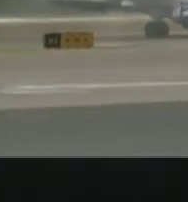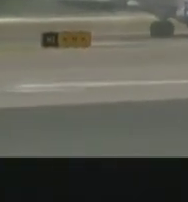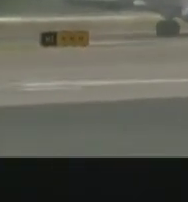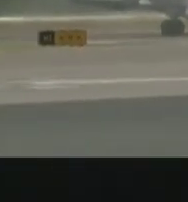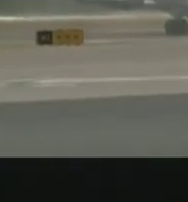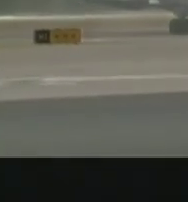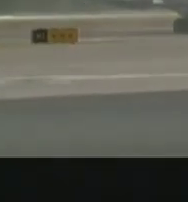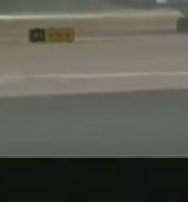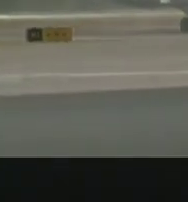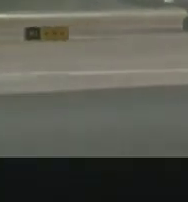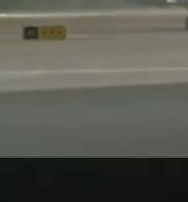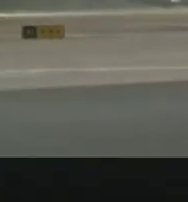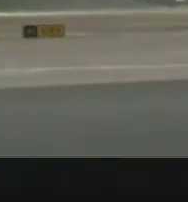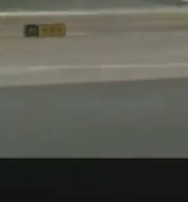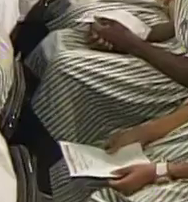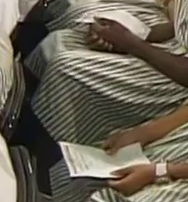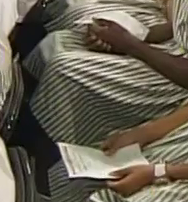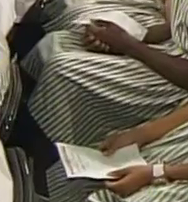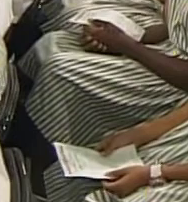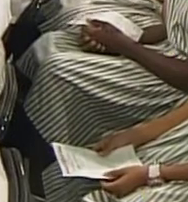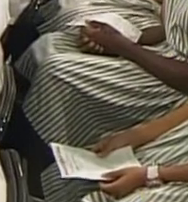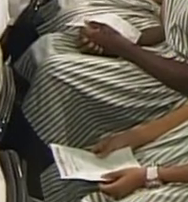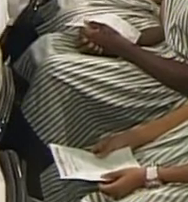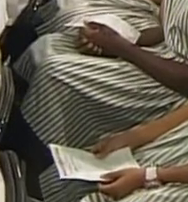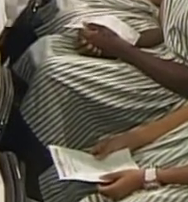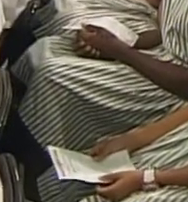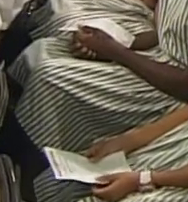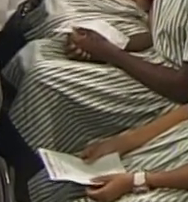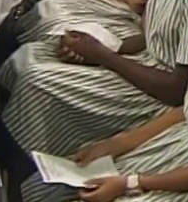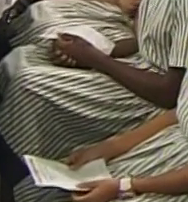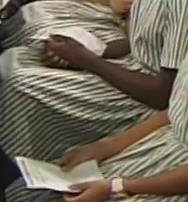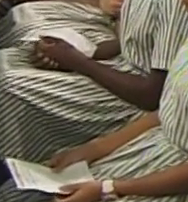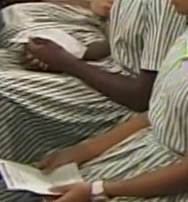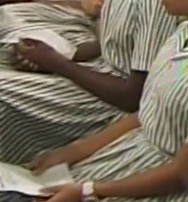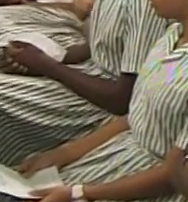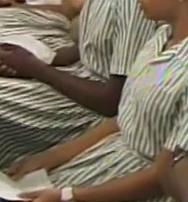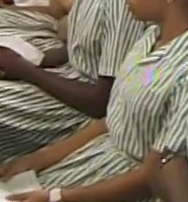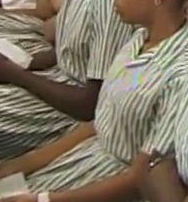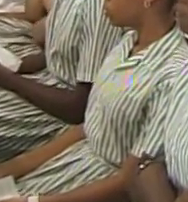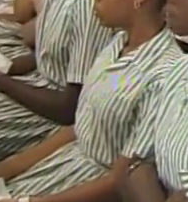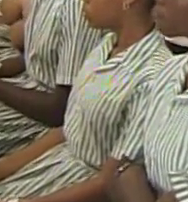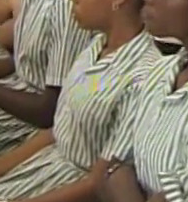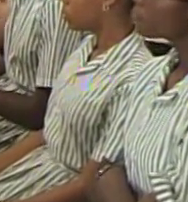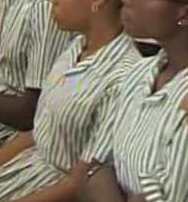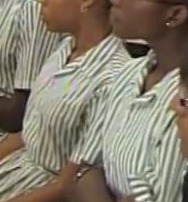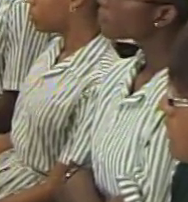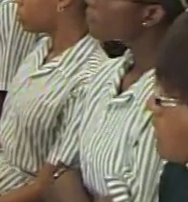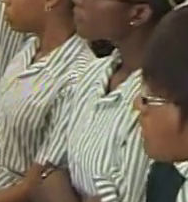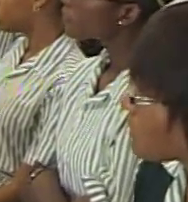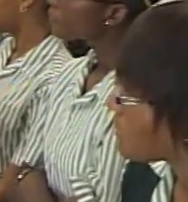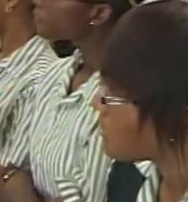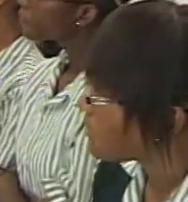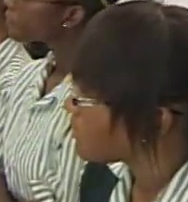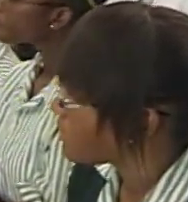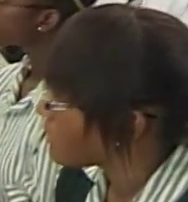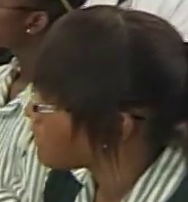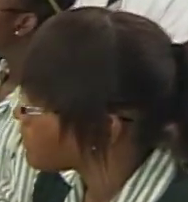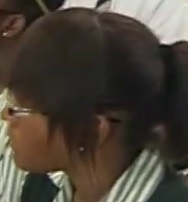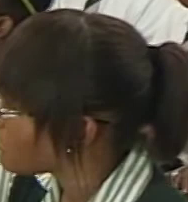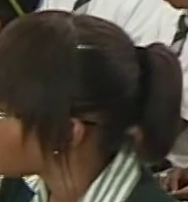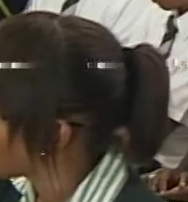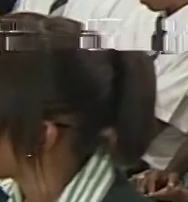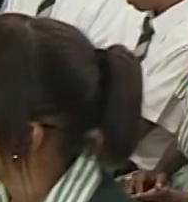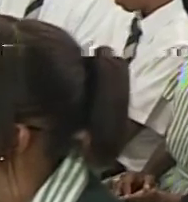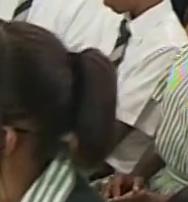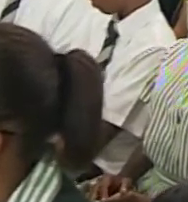at LPIA for the inaugural flight. And they're the brightest and best at Queens College. Today, they will put on display for the